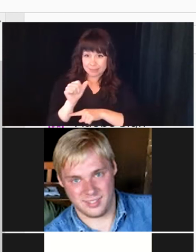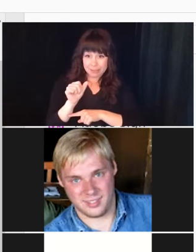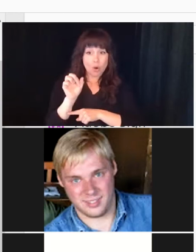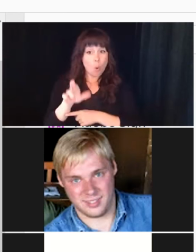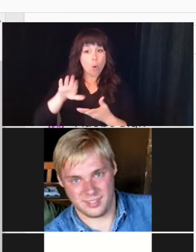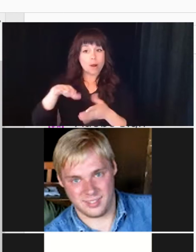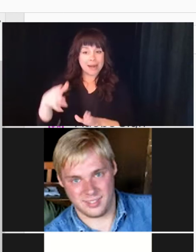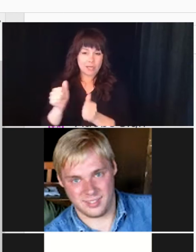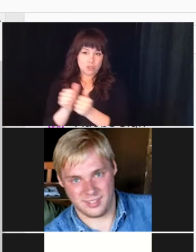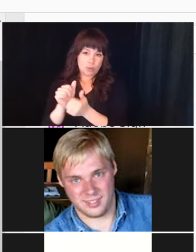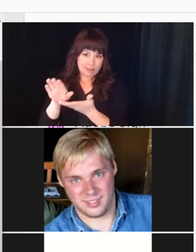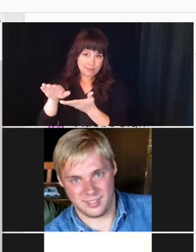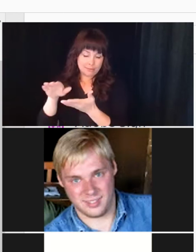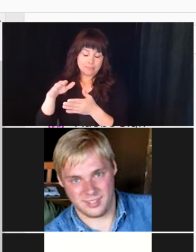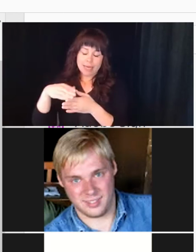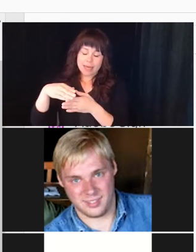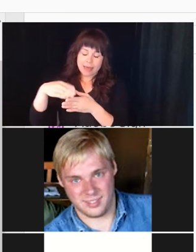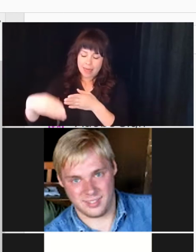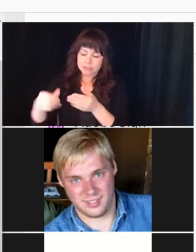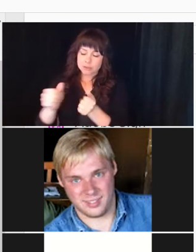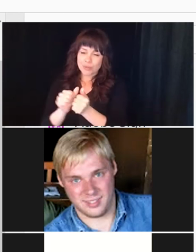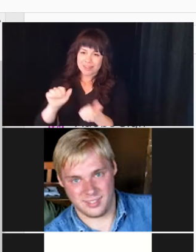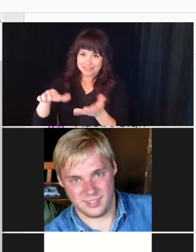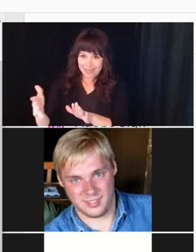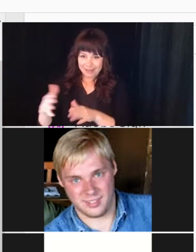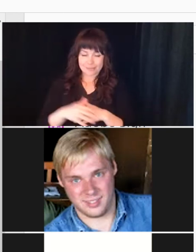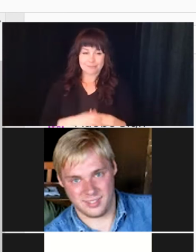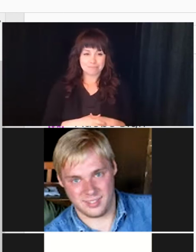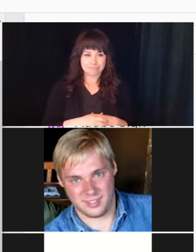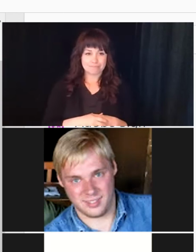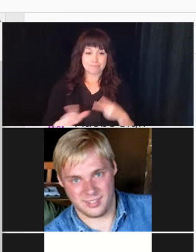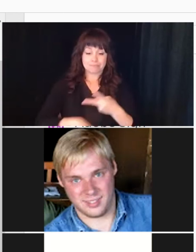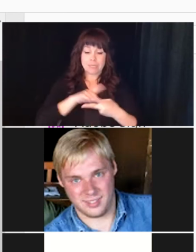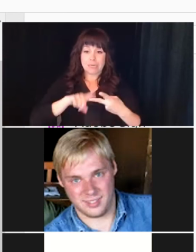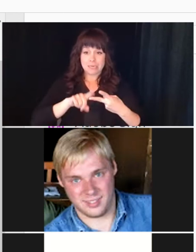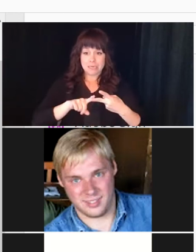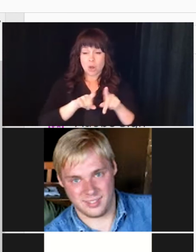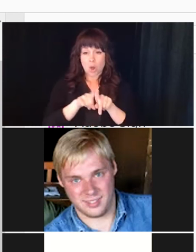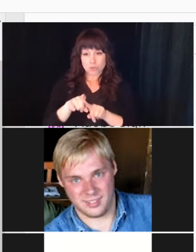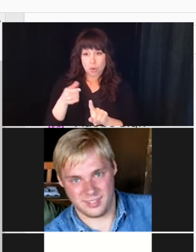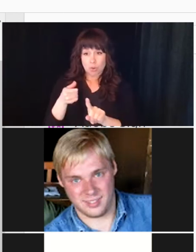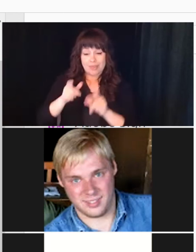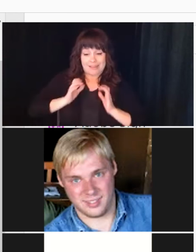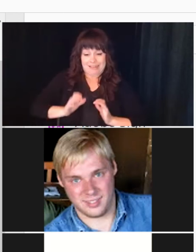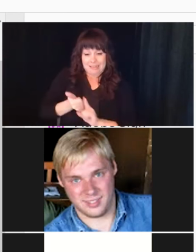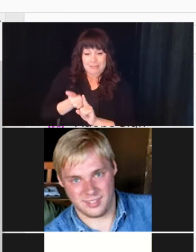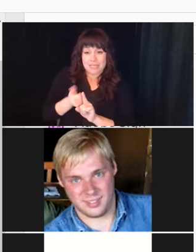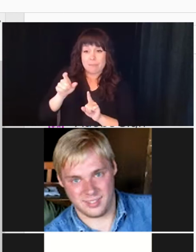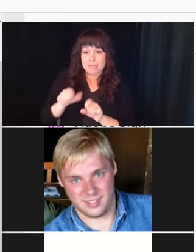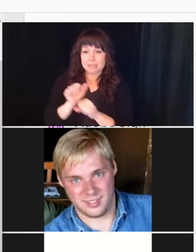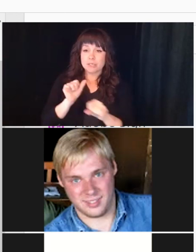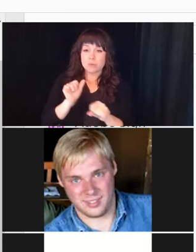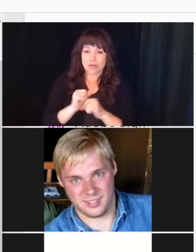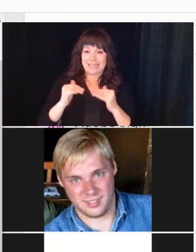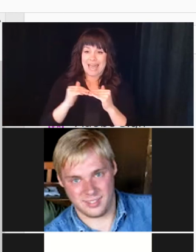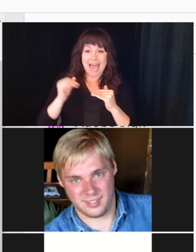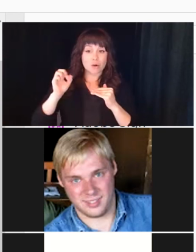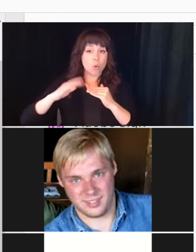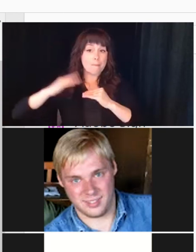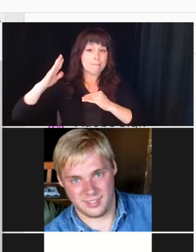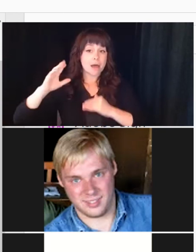And they are going to look at whether or not the client is working at or above SGA at the time they apply for SSI. So they're looking